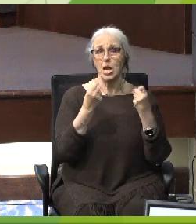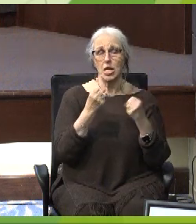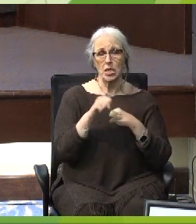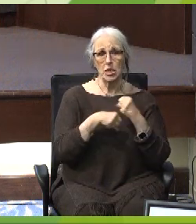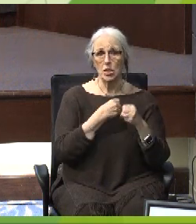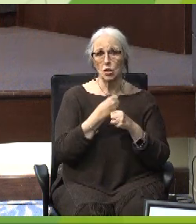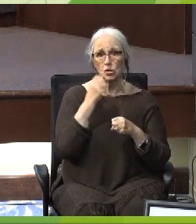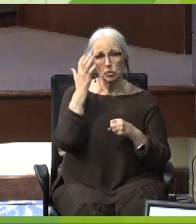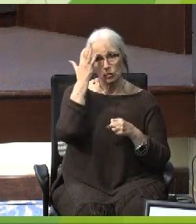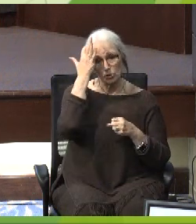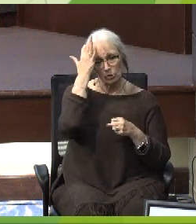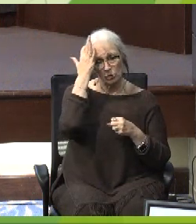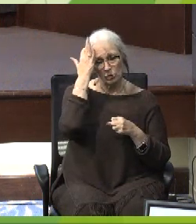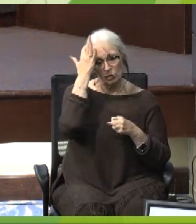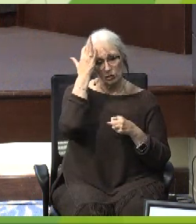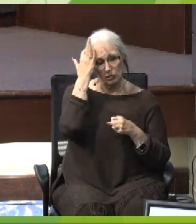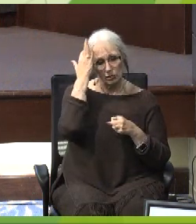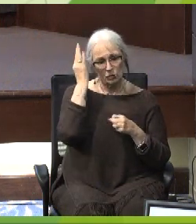years,